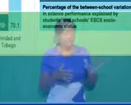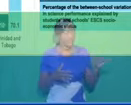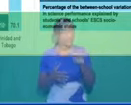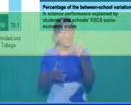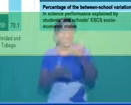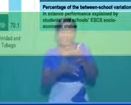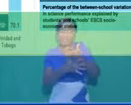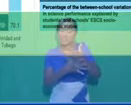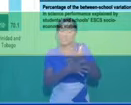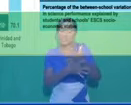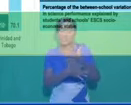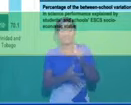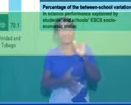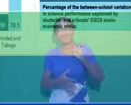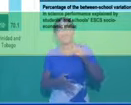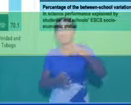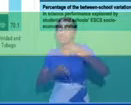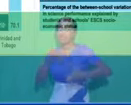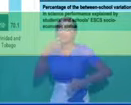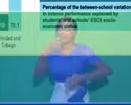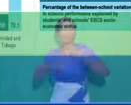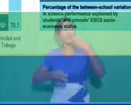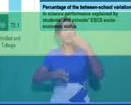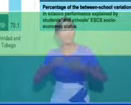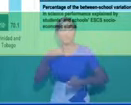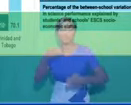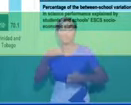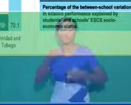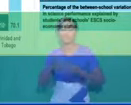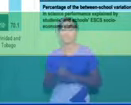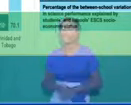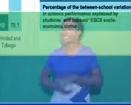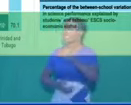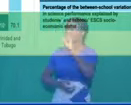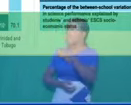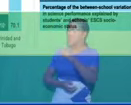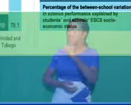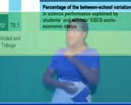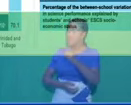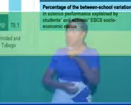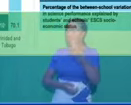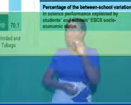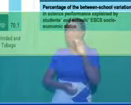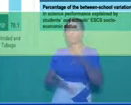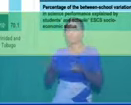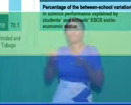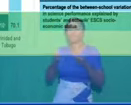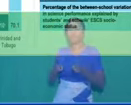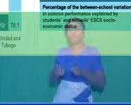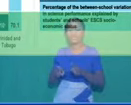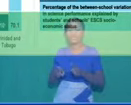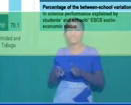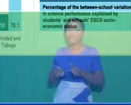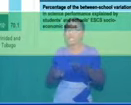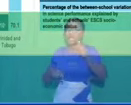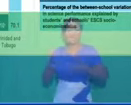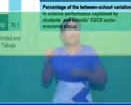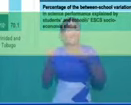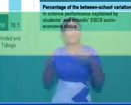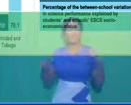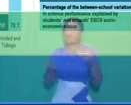and that is a problem. That is a problem? Yes, because I believe what happens there is that the access to